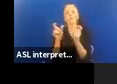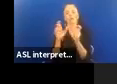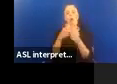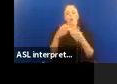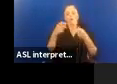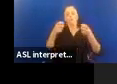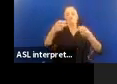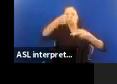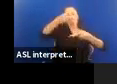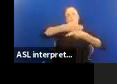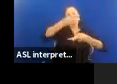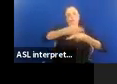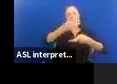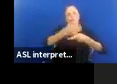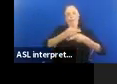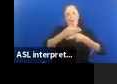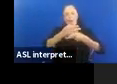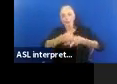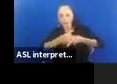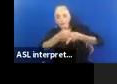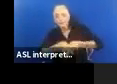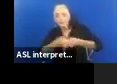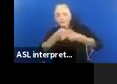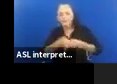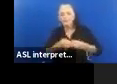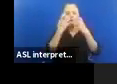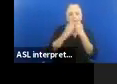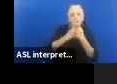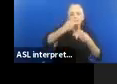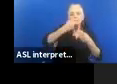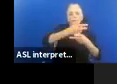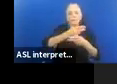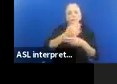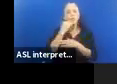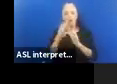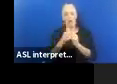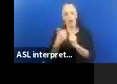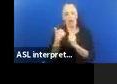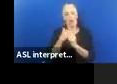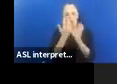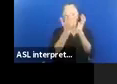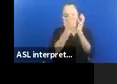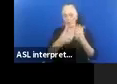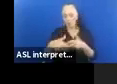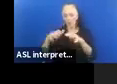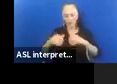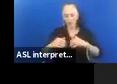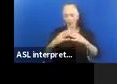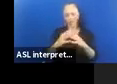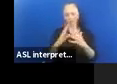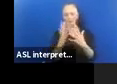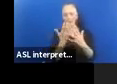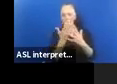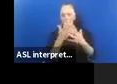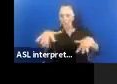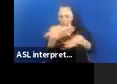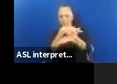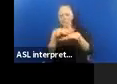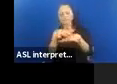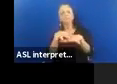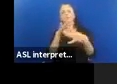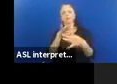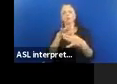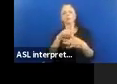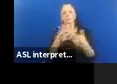the care of home or stewardship of home. How we've come to organize our relationships in a place, ideally to